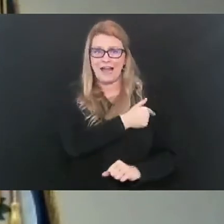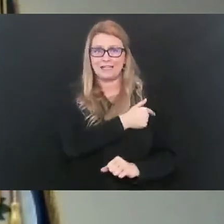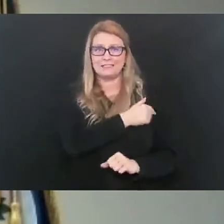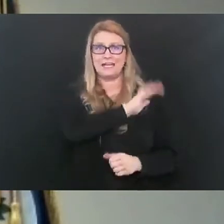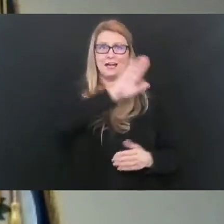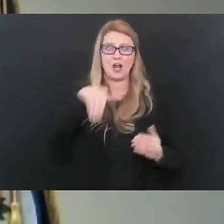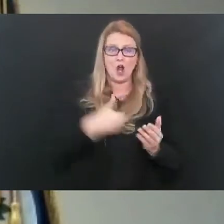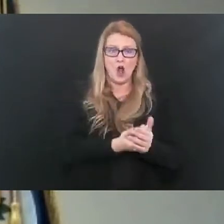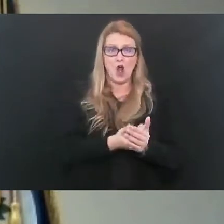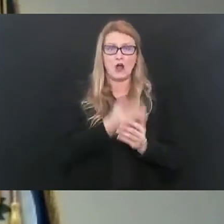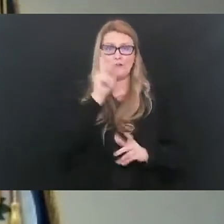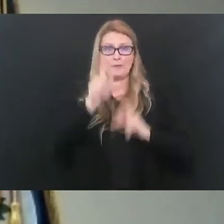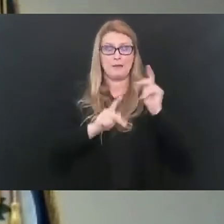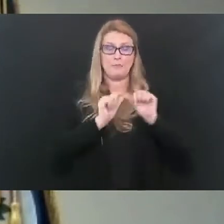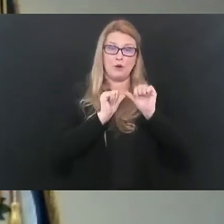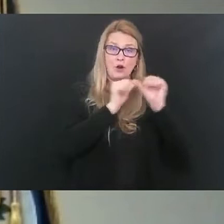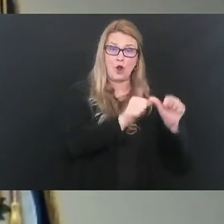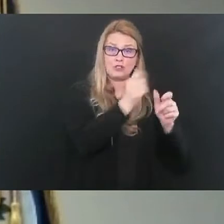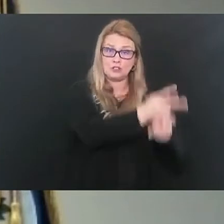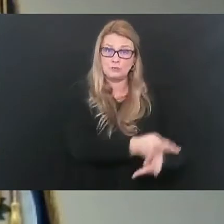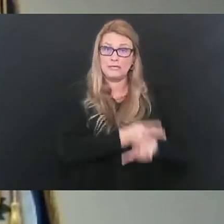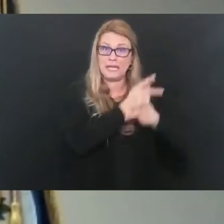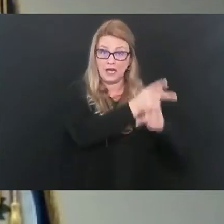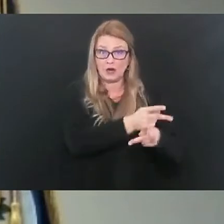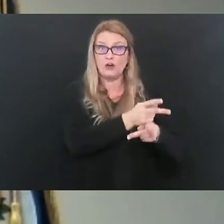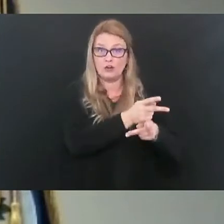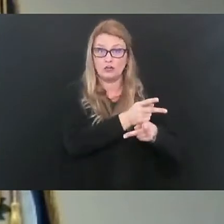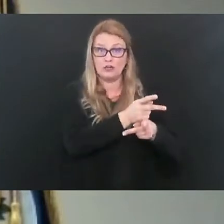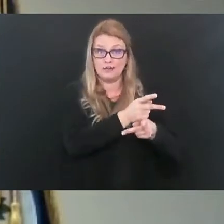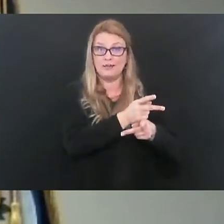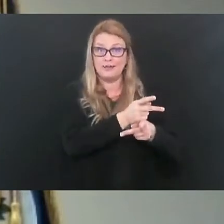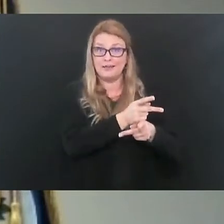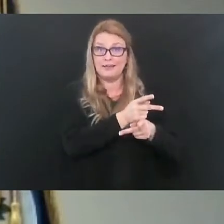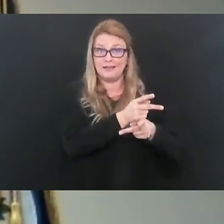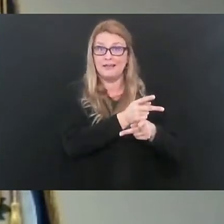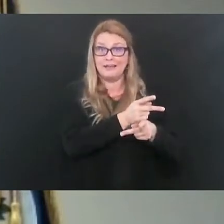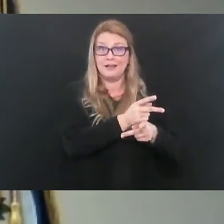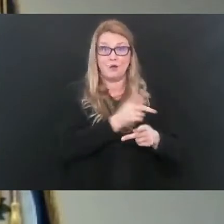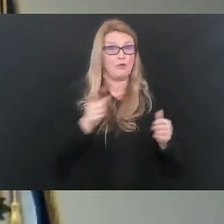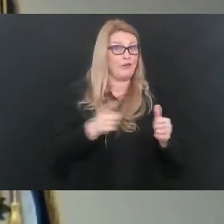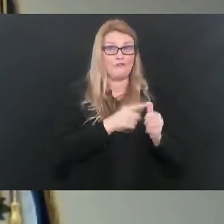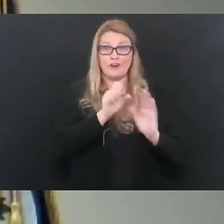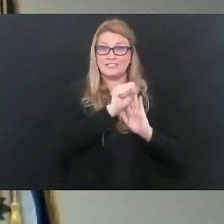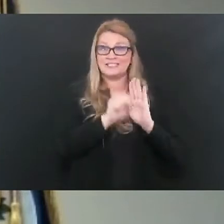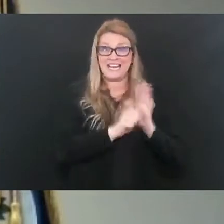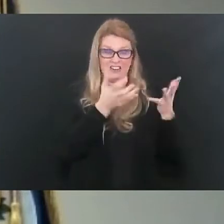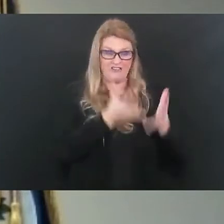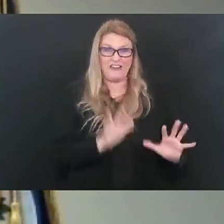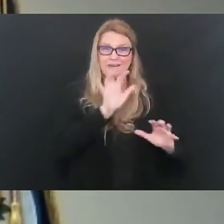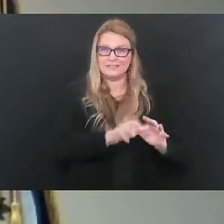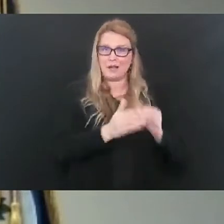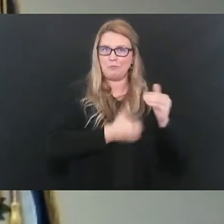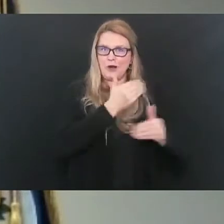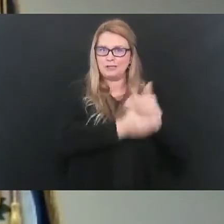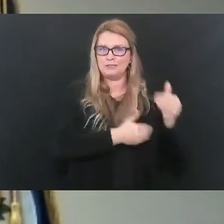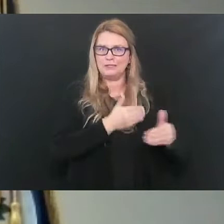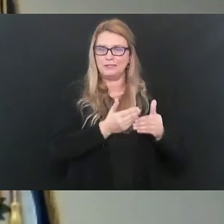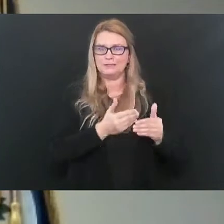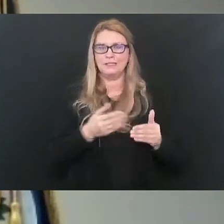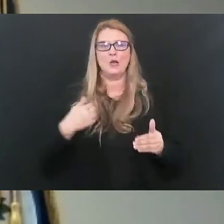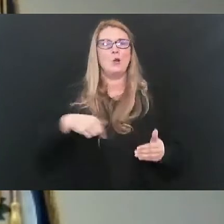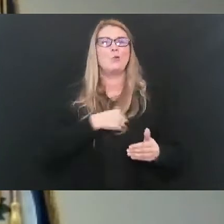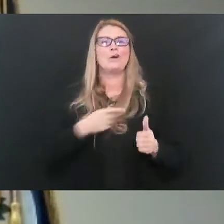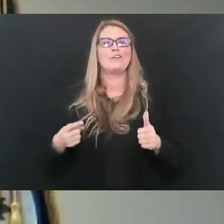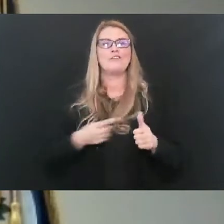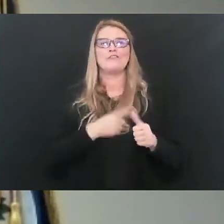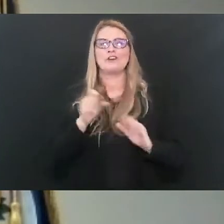individuals in long-term care and staff in long-term care, the first state to complete that process. We're the first to implement a